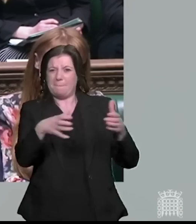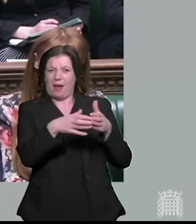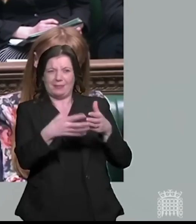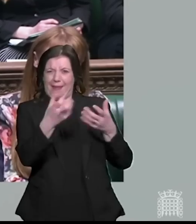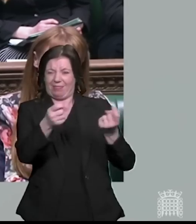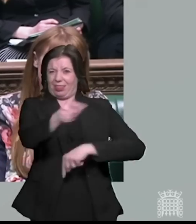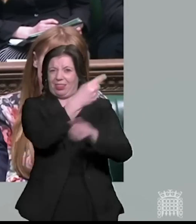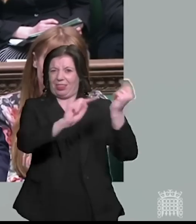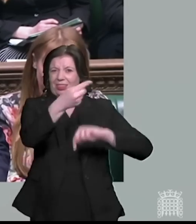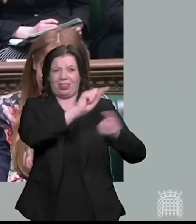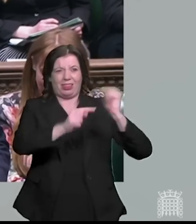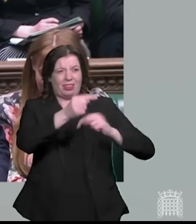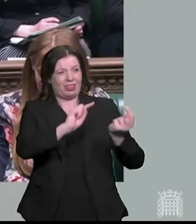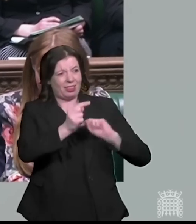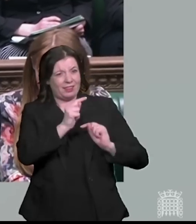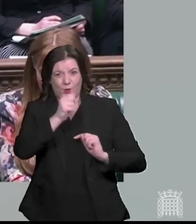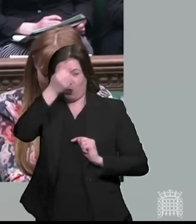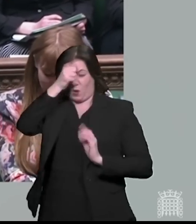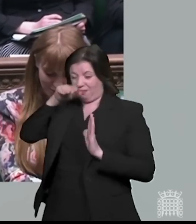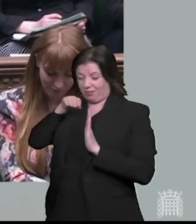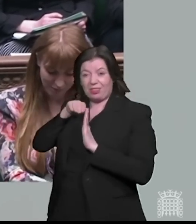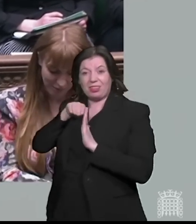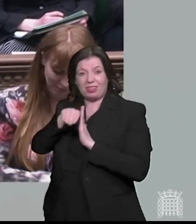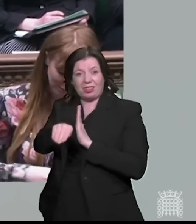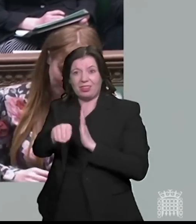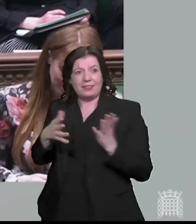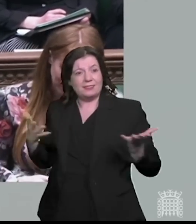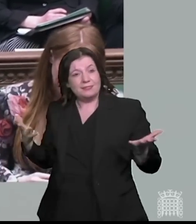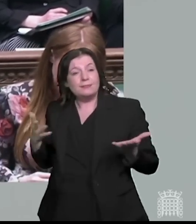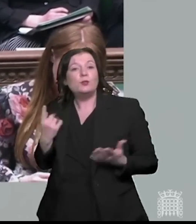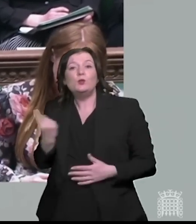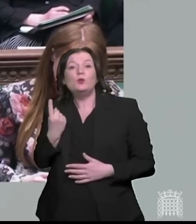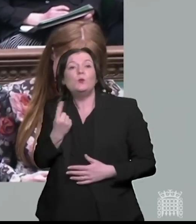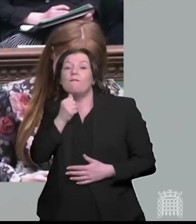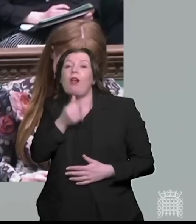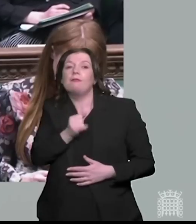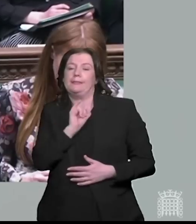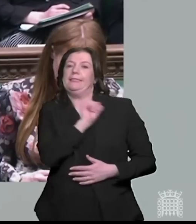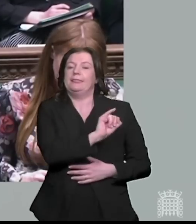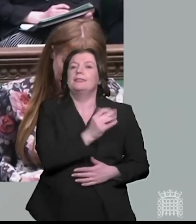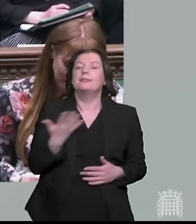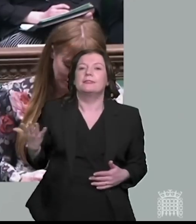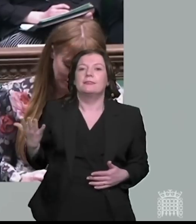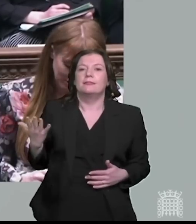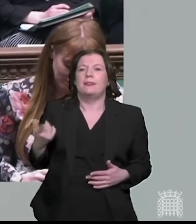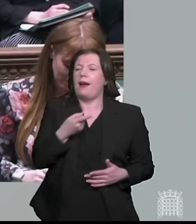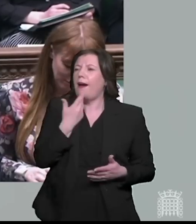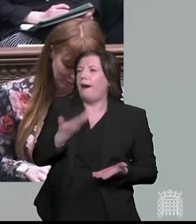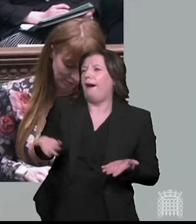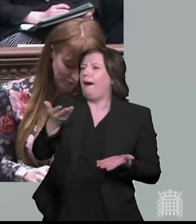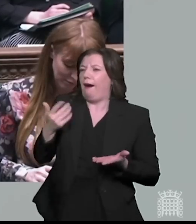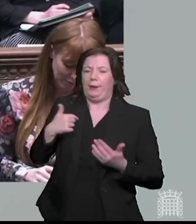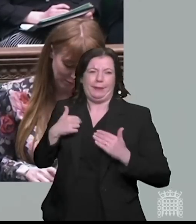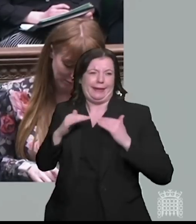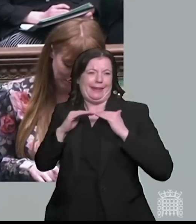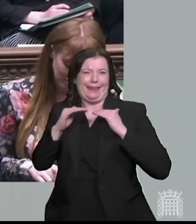caught between a rock of decline and a hard place of their own economic recklessness, dressing up stagnation as